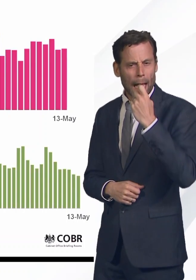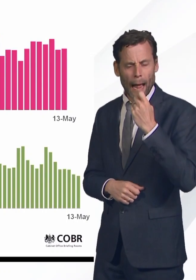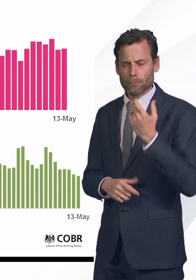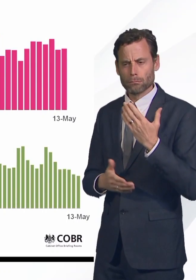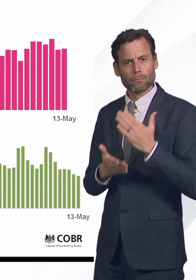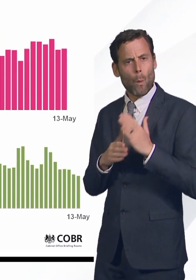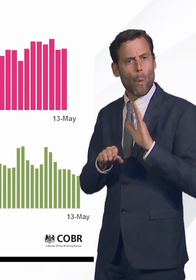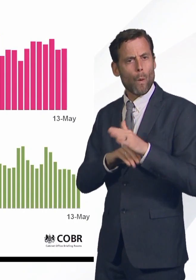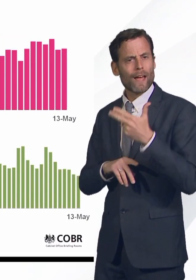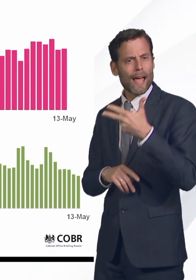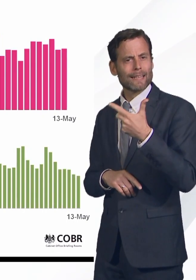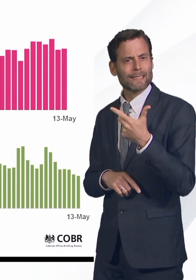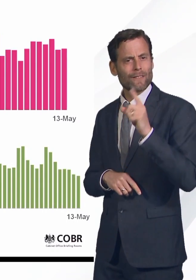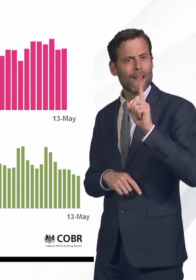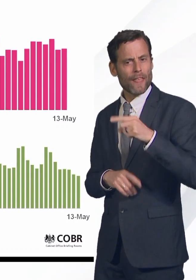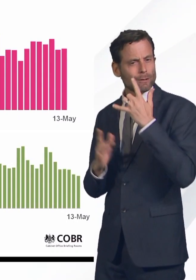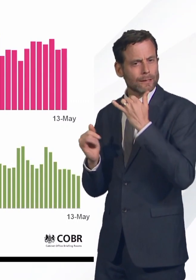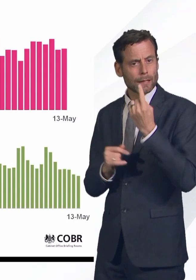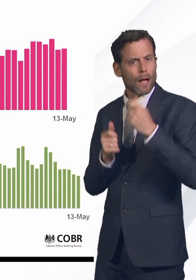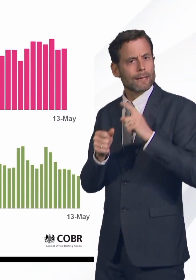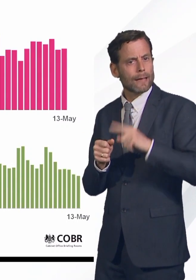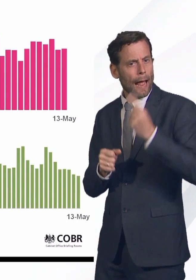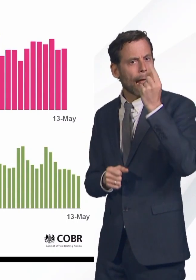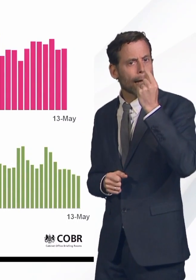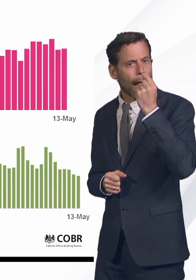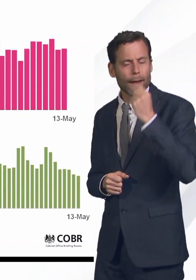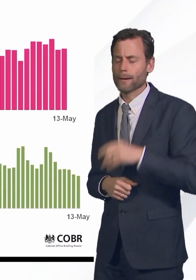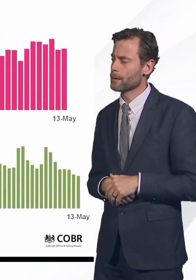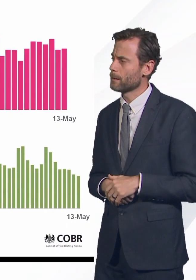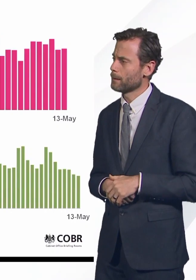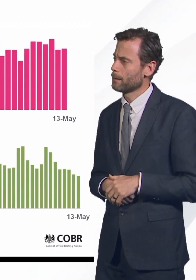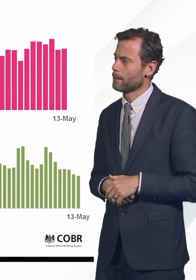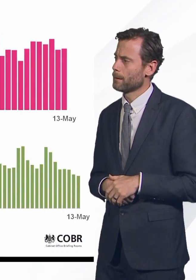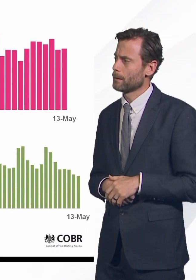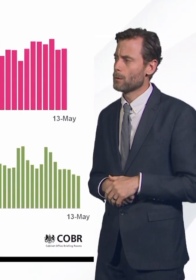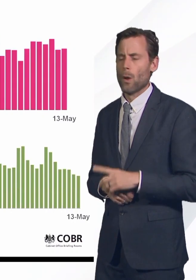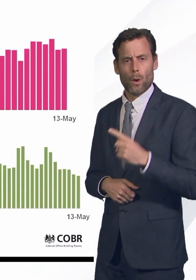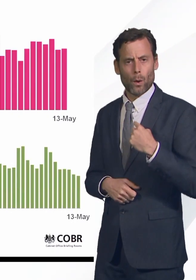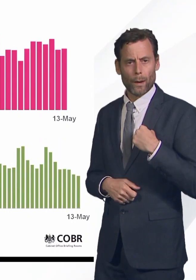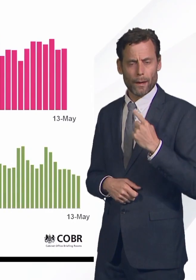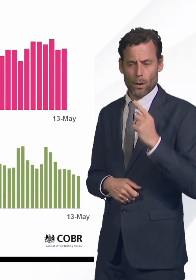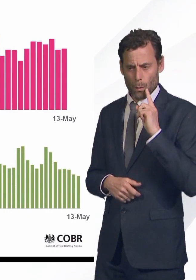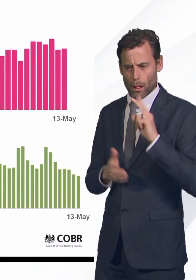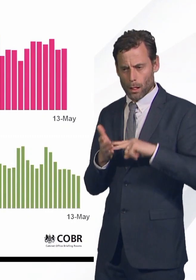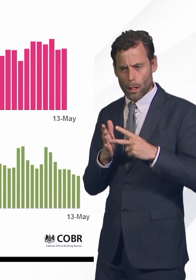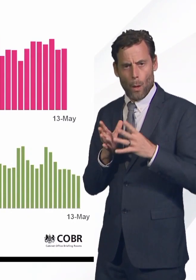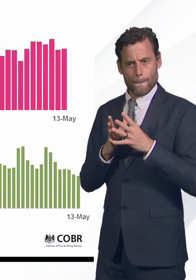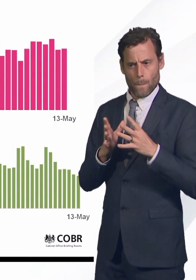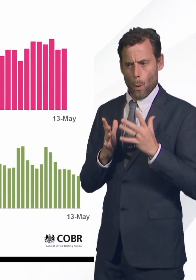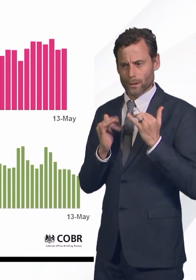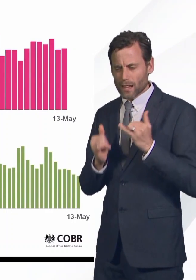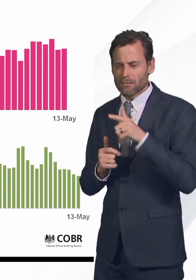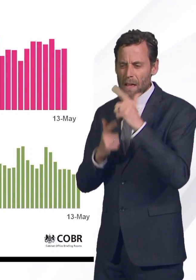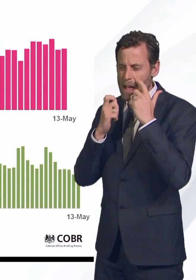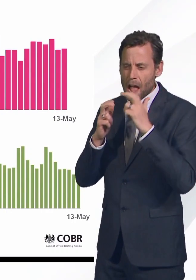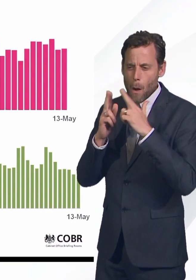into supporting our testing in particular hotspots, so care homes and in hospitals